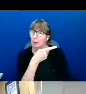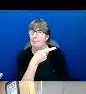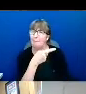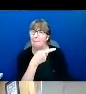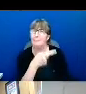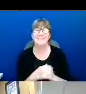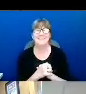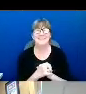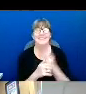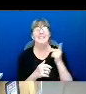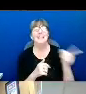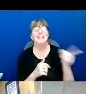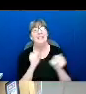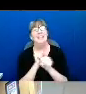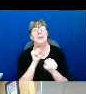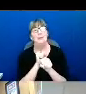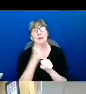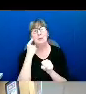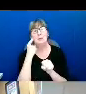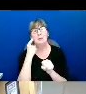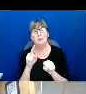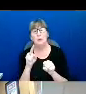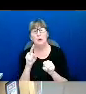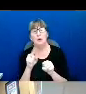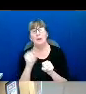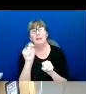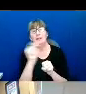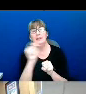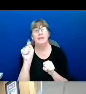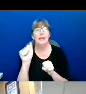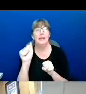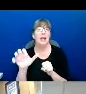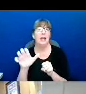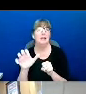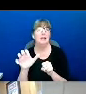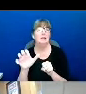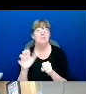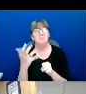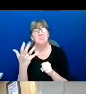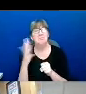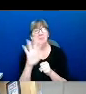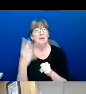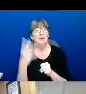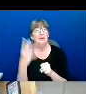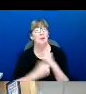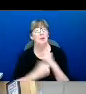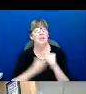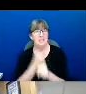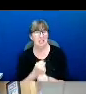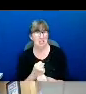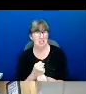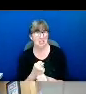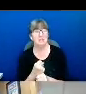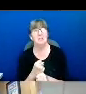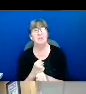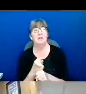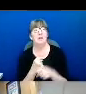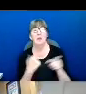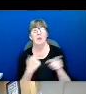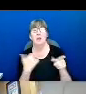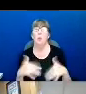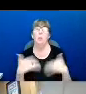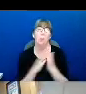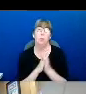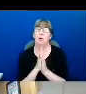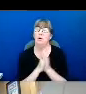He worked for our TTAC for about, I guess maybe 4 years, and in all seriousness, did